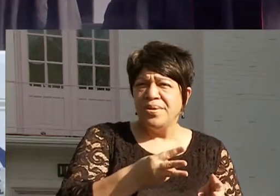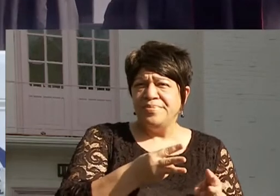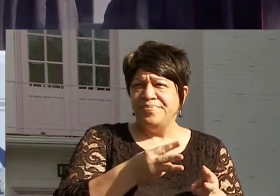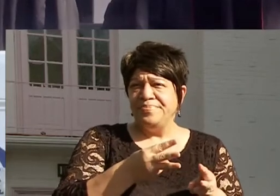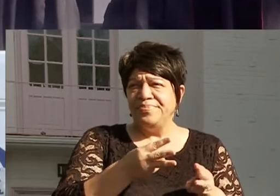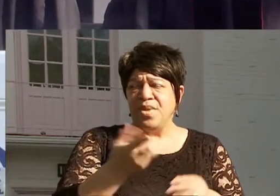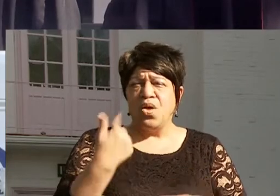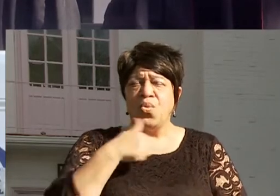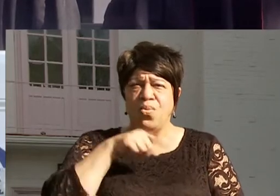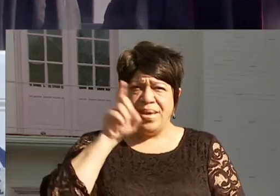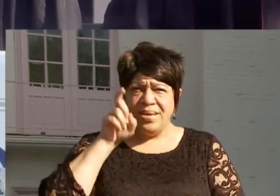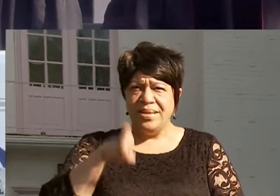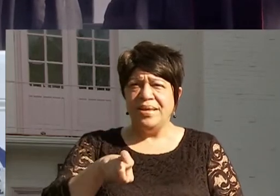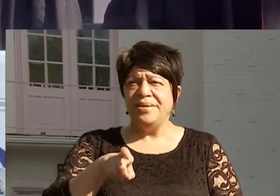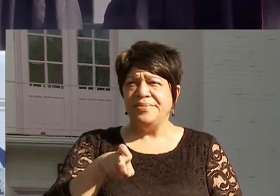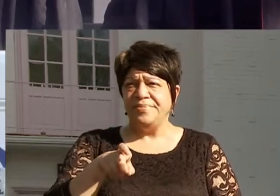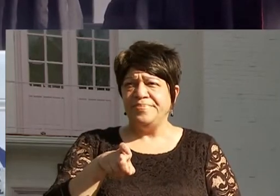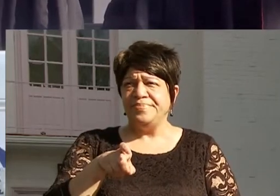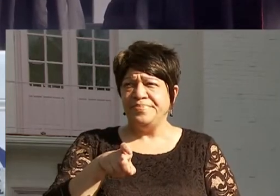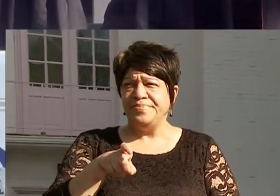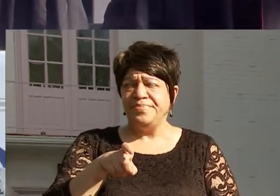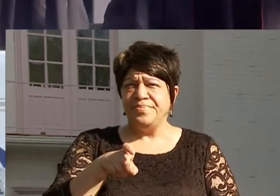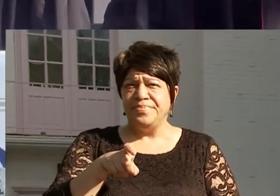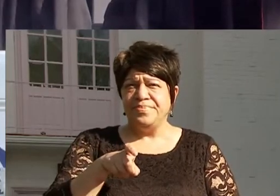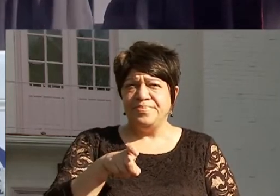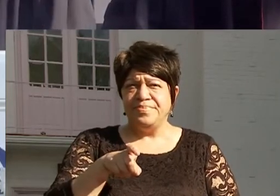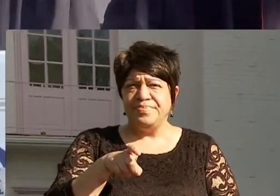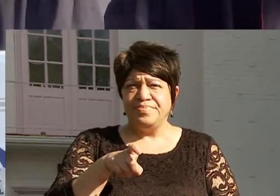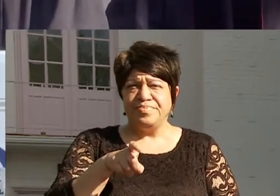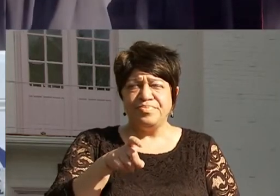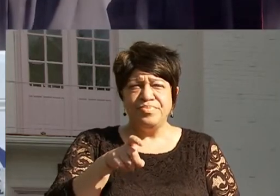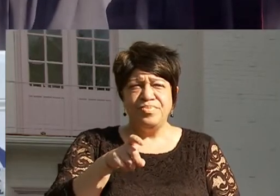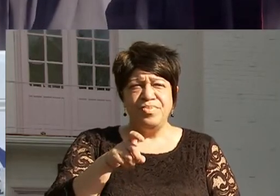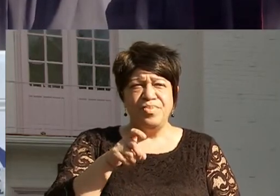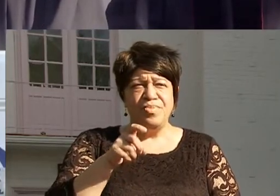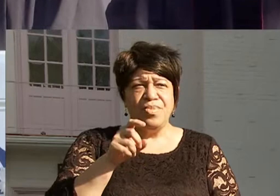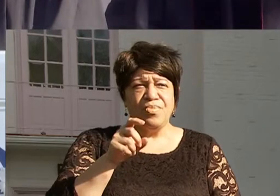We need Toya Smith.